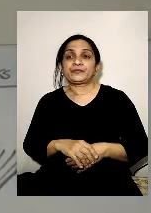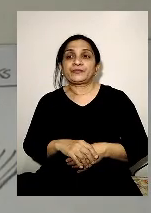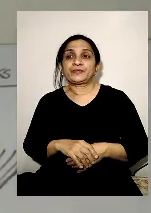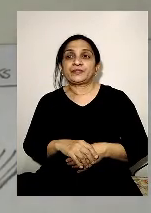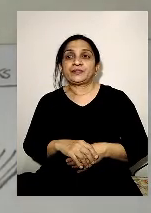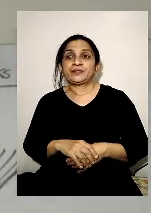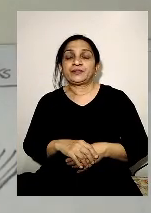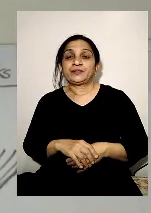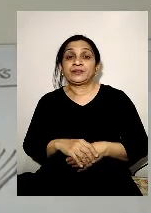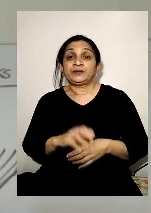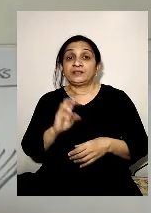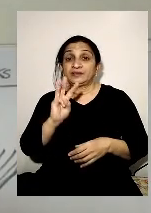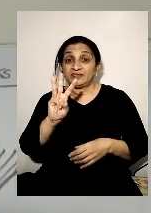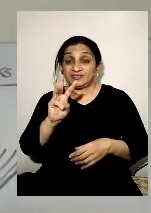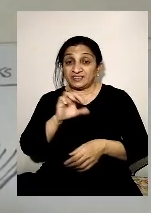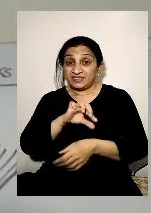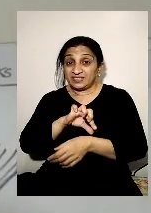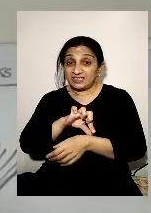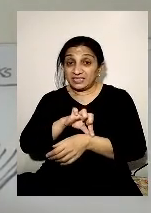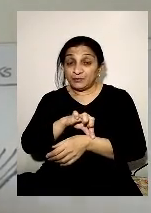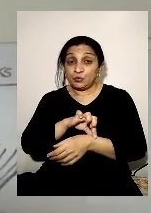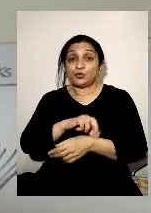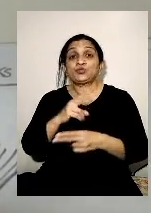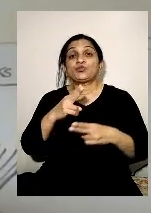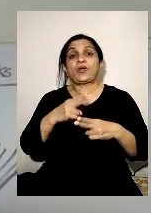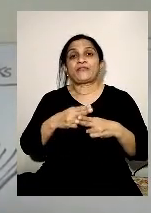these three bones you need to name